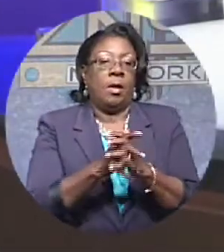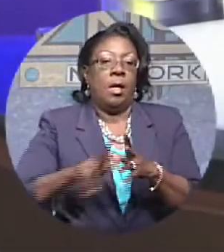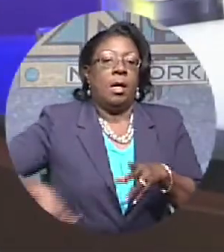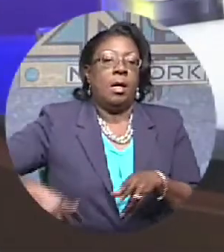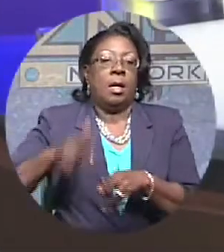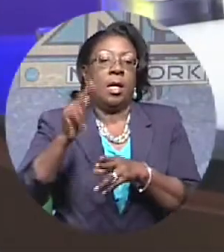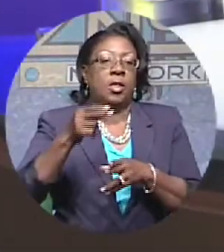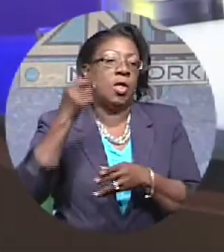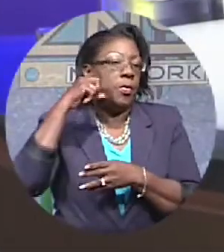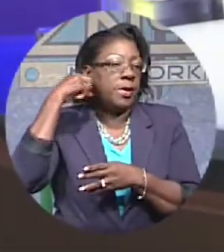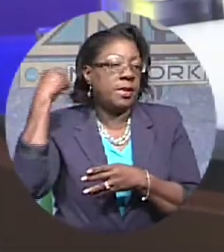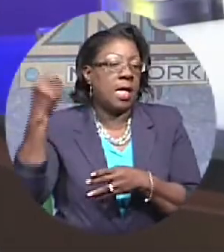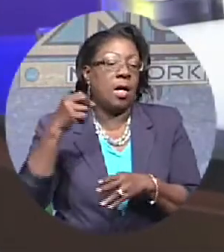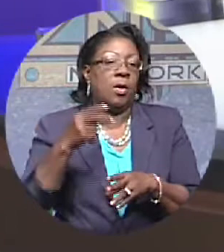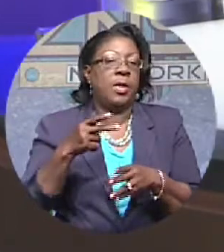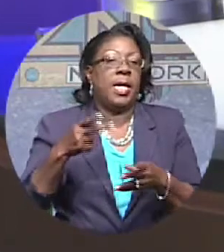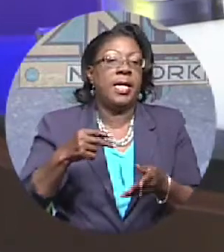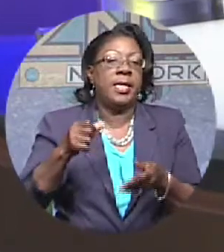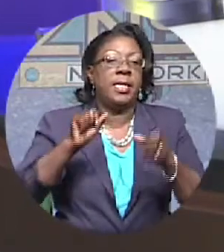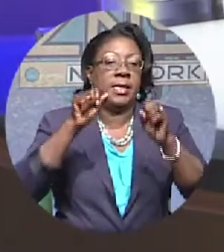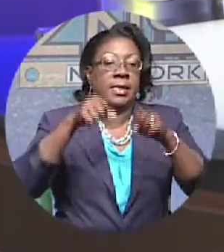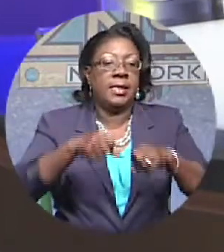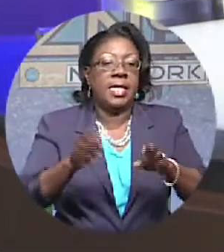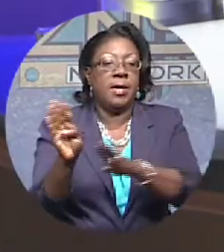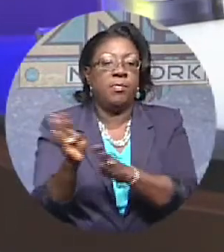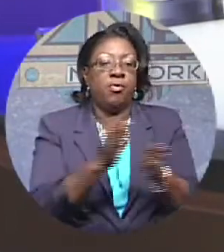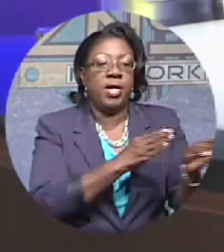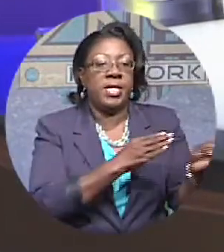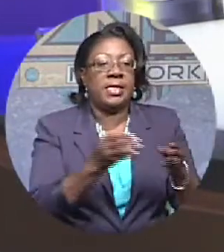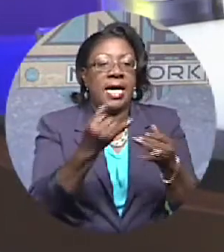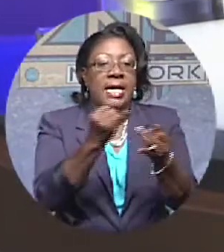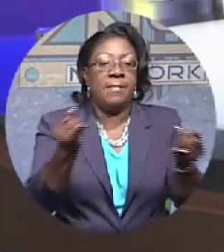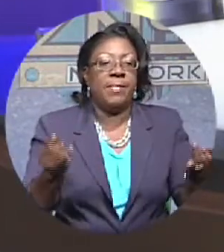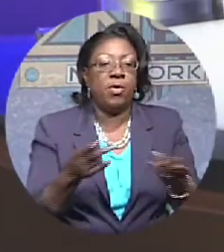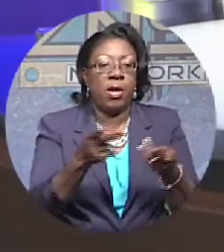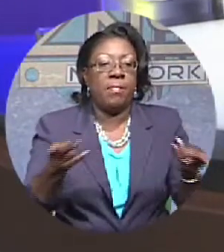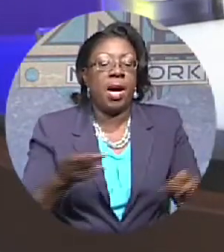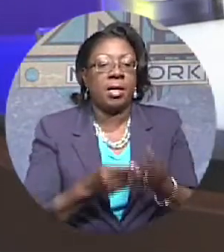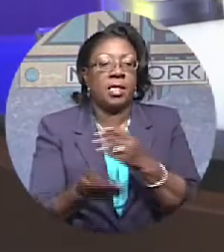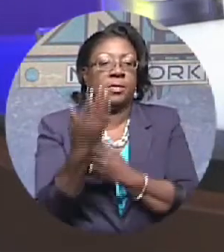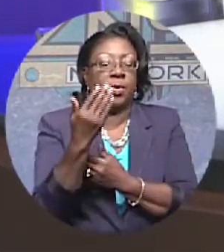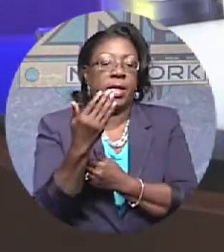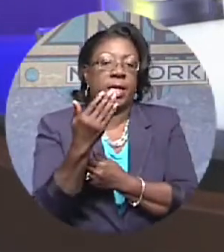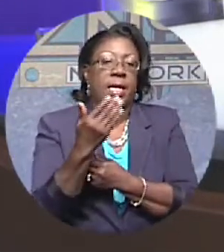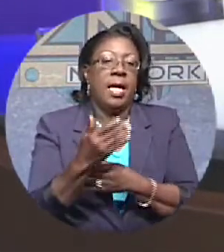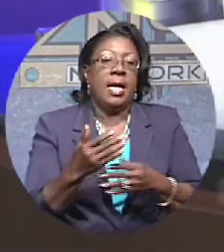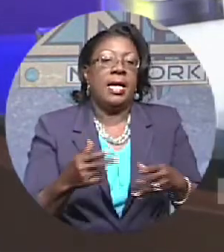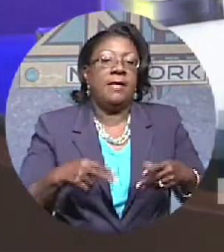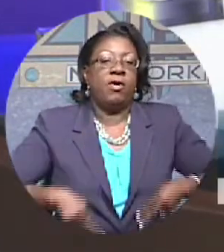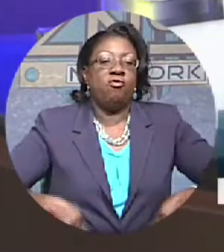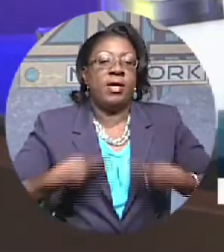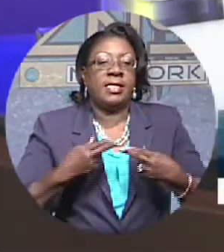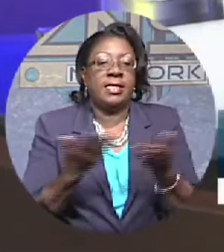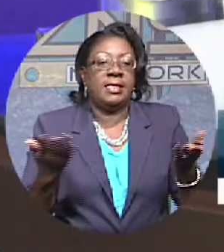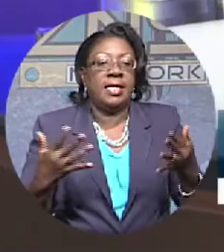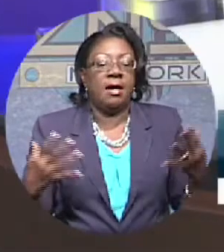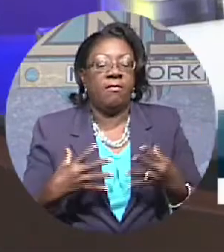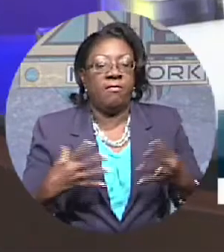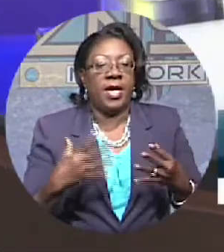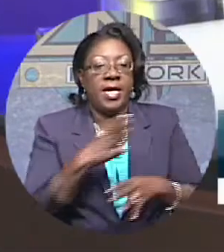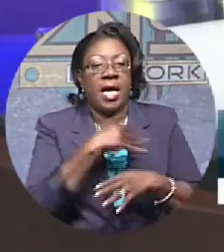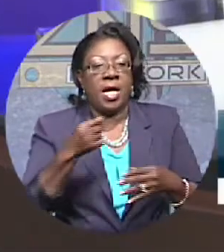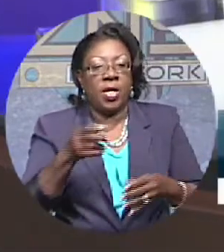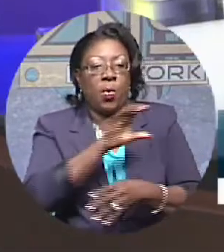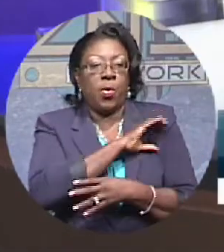Gunshots rang out in the Seabreeze Imperial Park area this morning, leaving residents shaken and police on the hunt for a suspect. Good evening, everyone. I'm